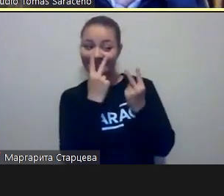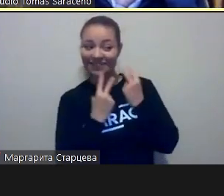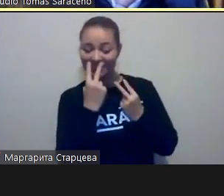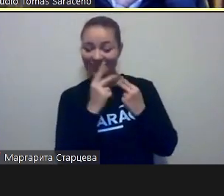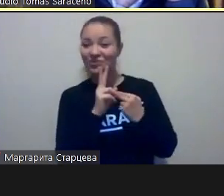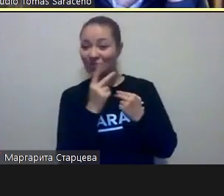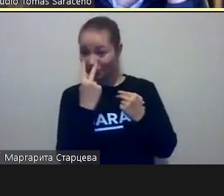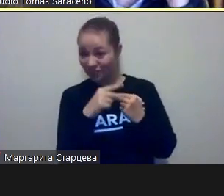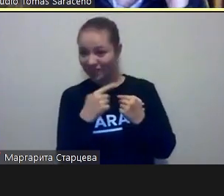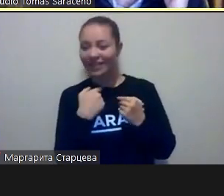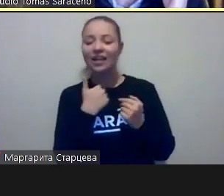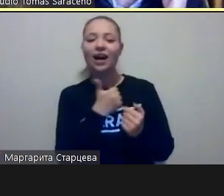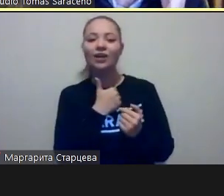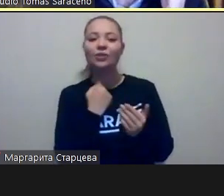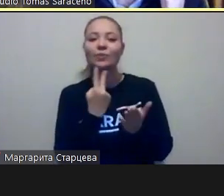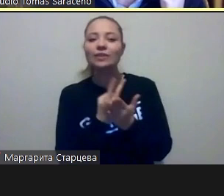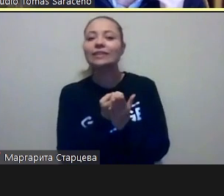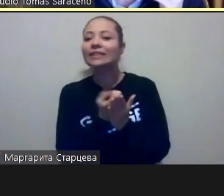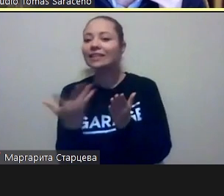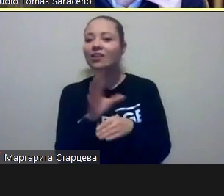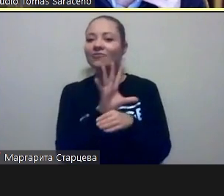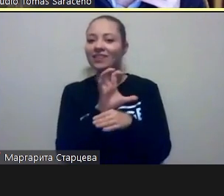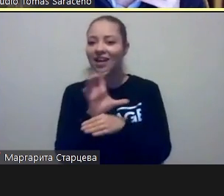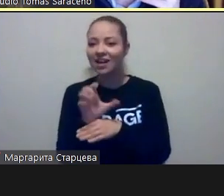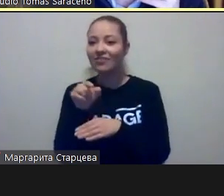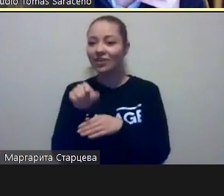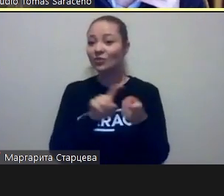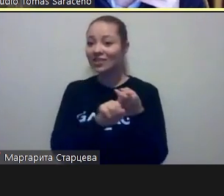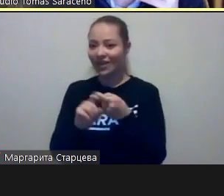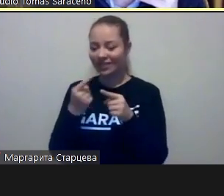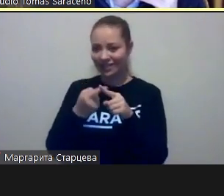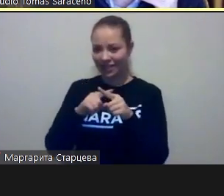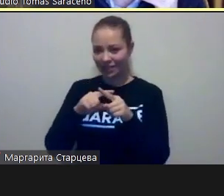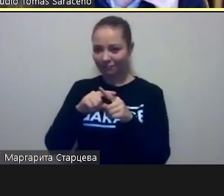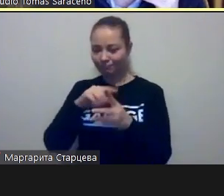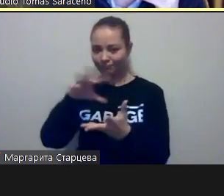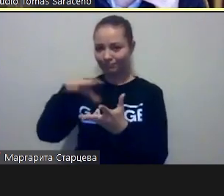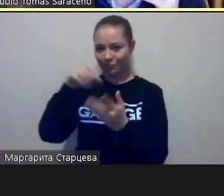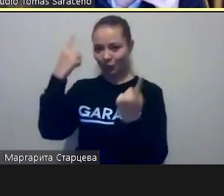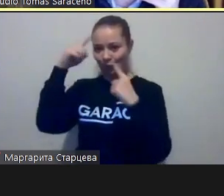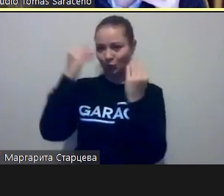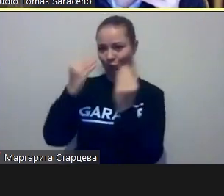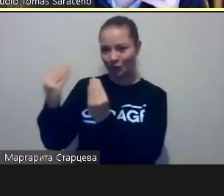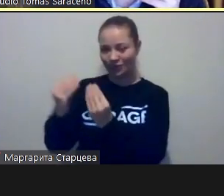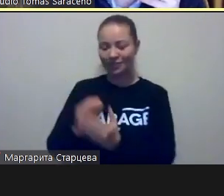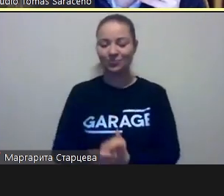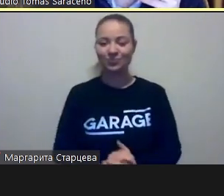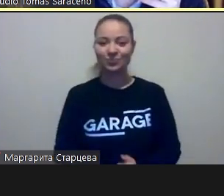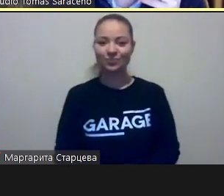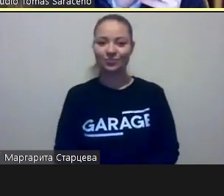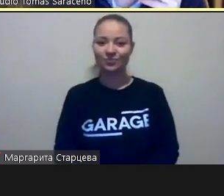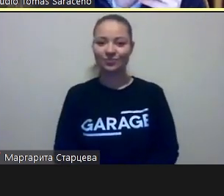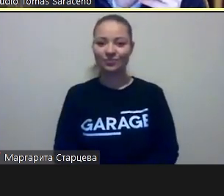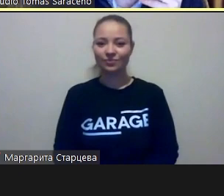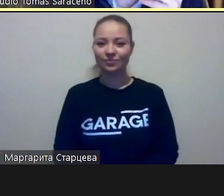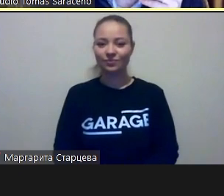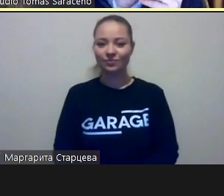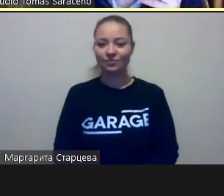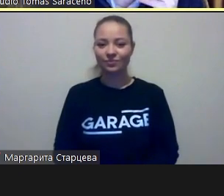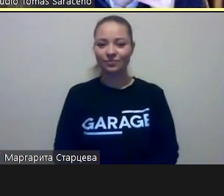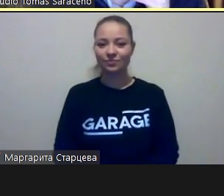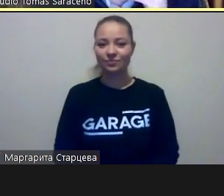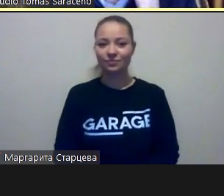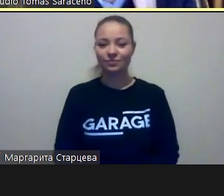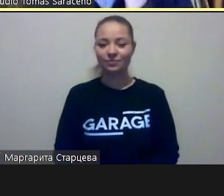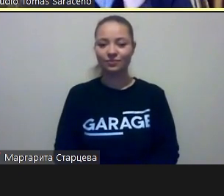this sculpture. I'm sorry, 1 second.